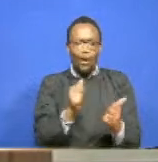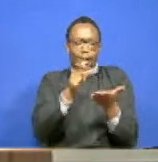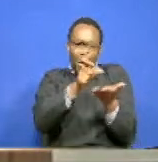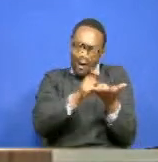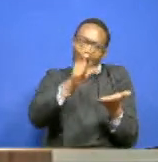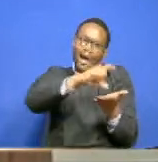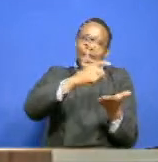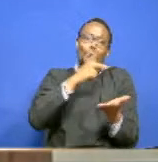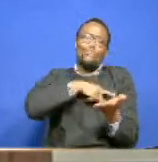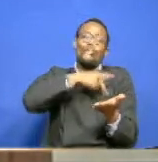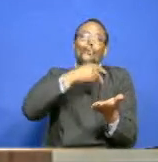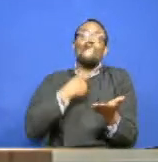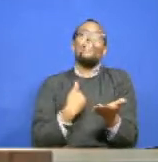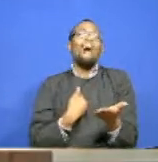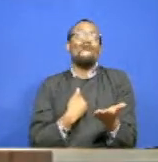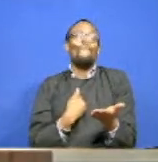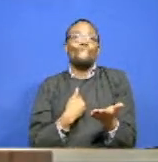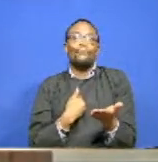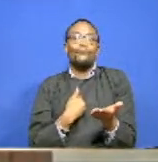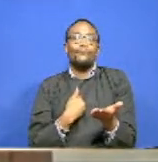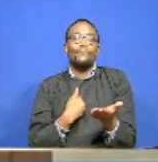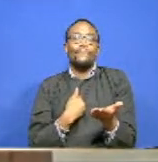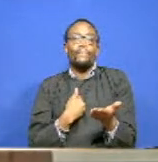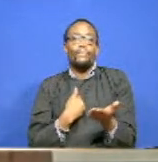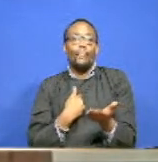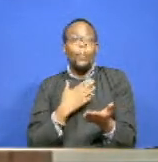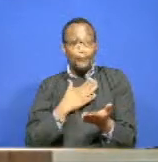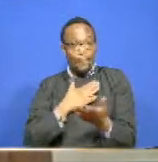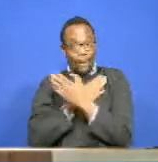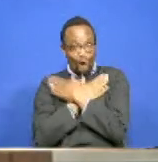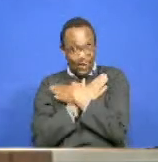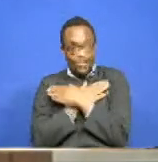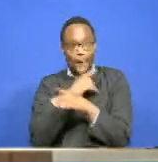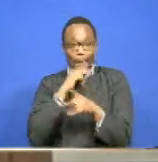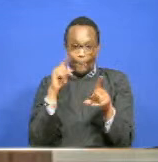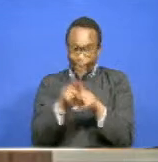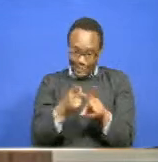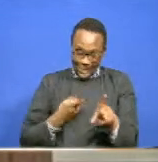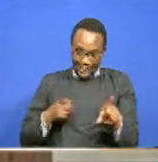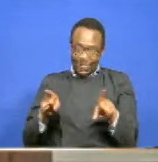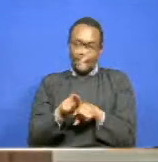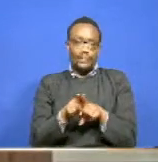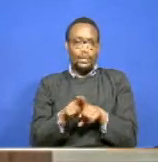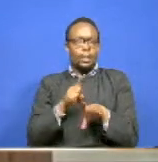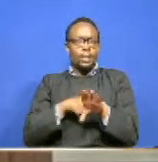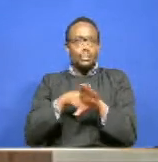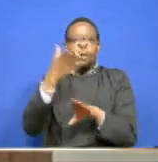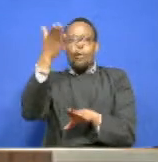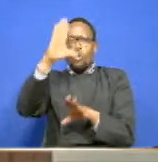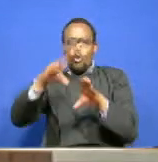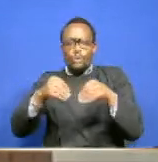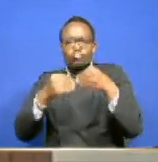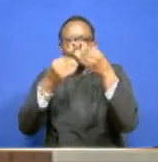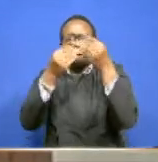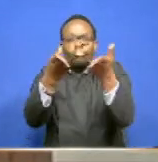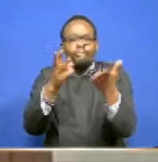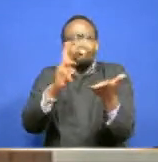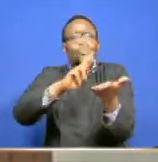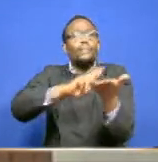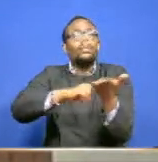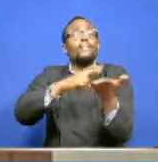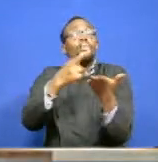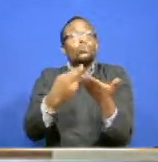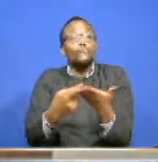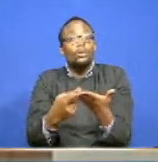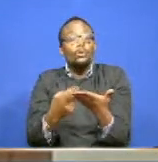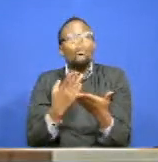them to the number. So friends, brothers and sisters, when God gives us resources, he does